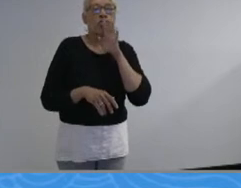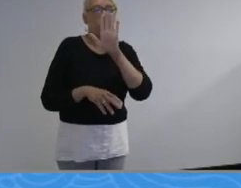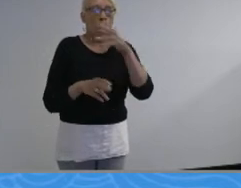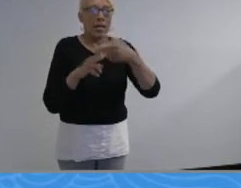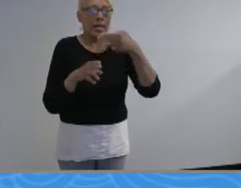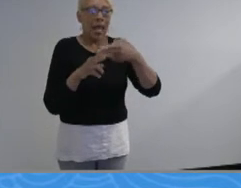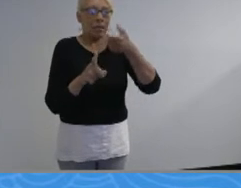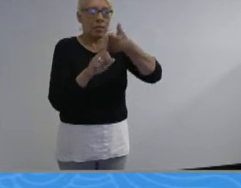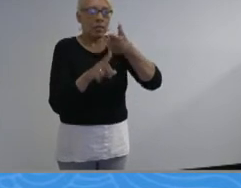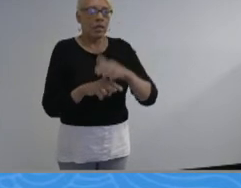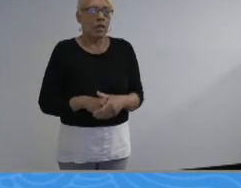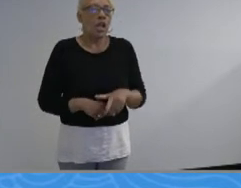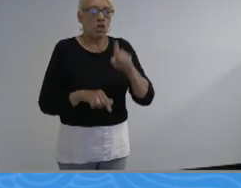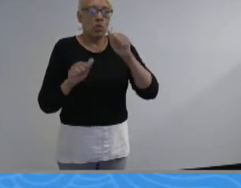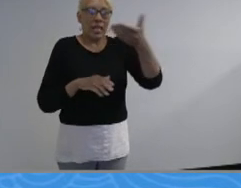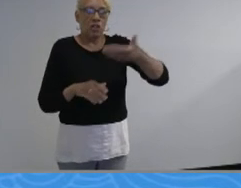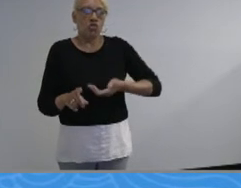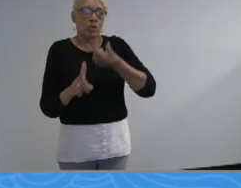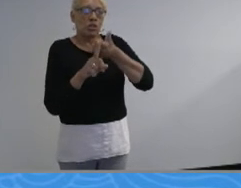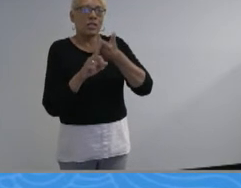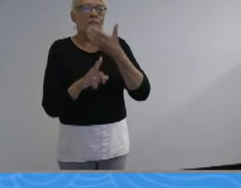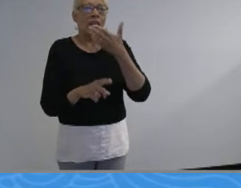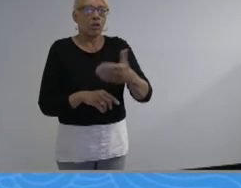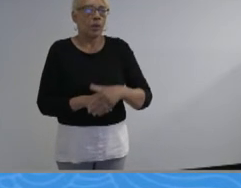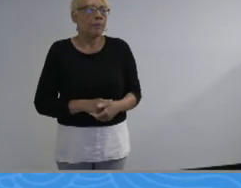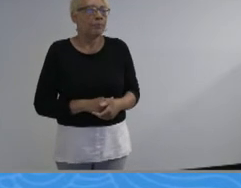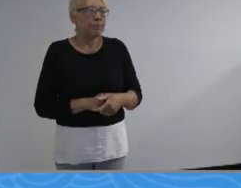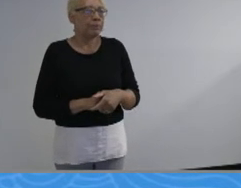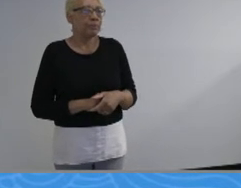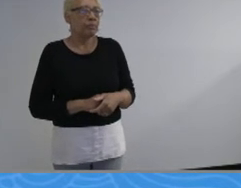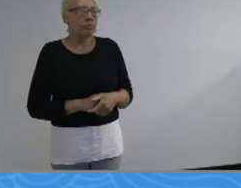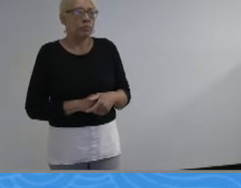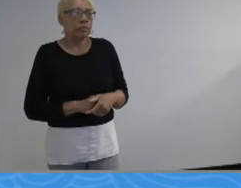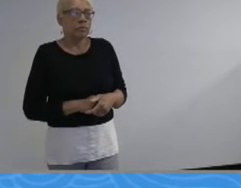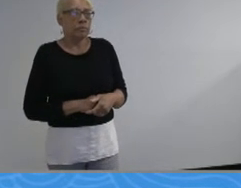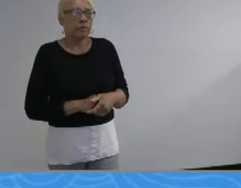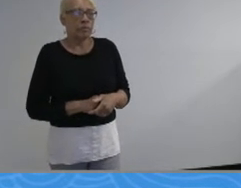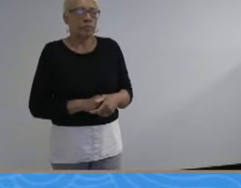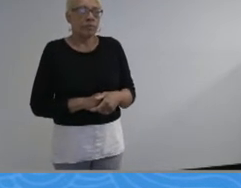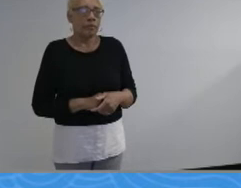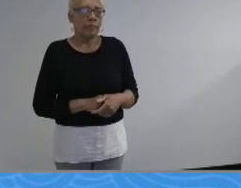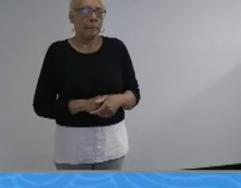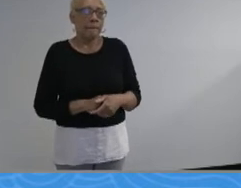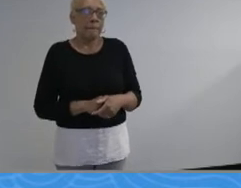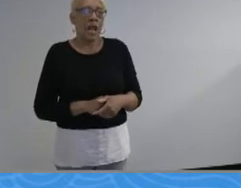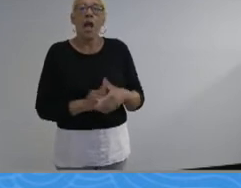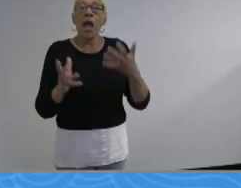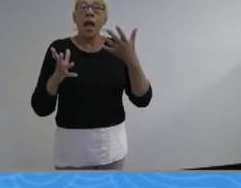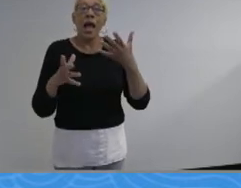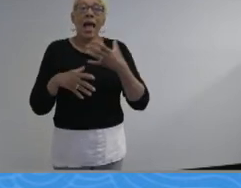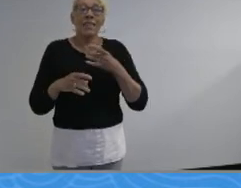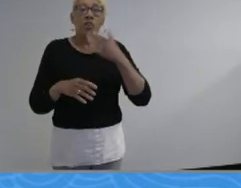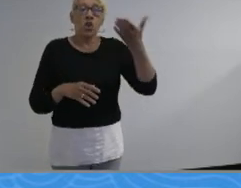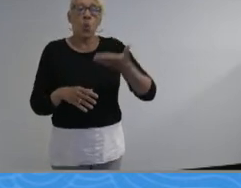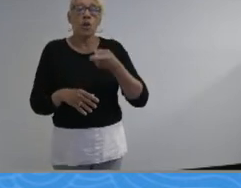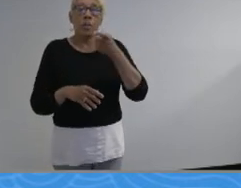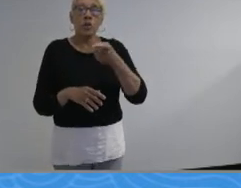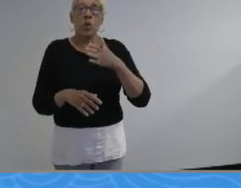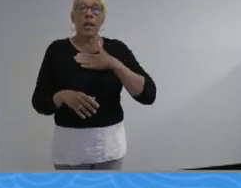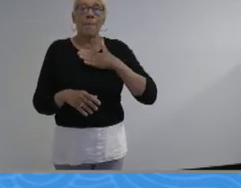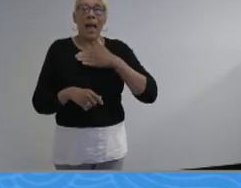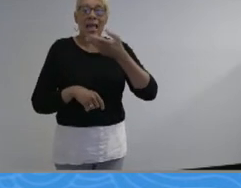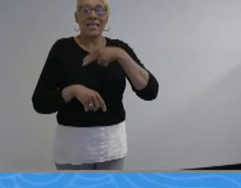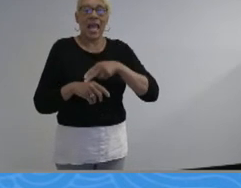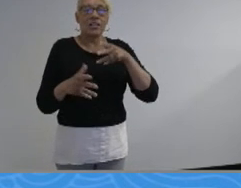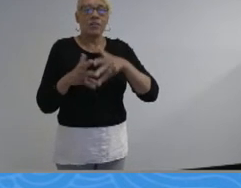properly so and you can introduce yourself. Thank you so much for being here. We would like to welcome you in my native